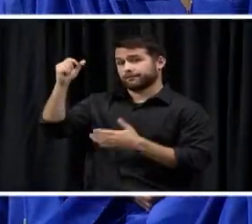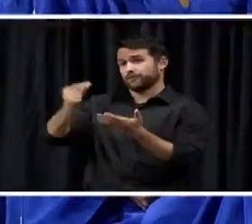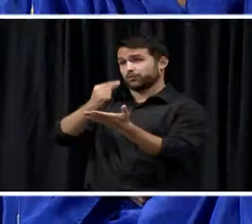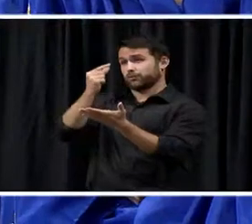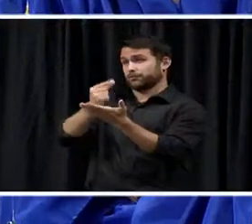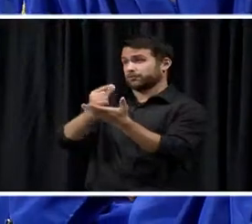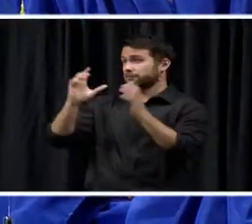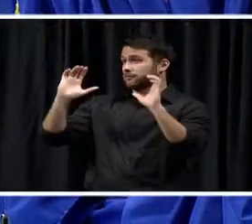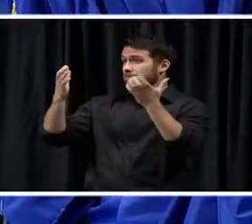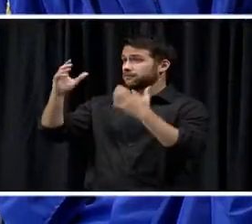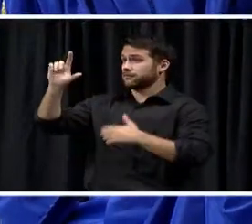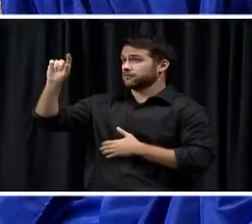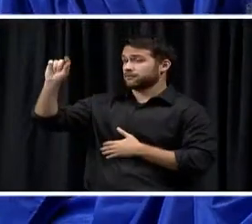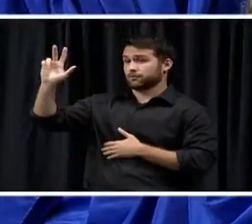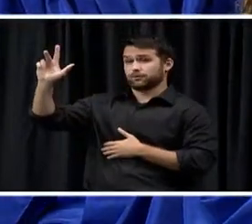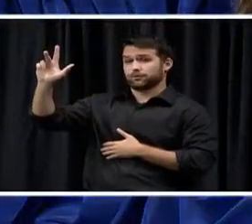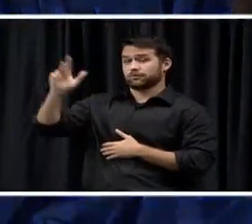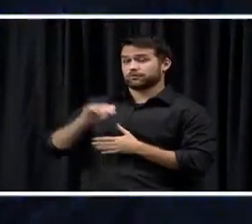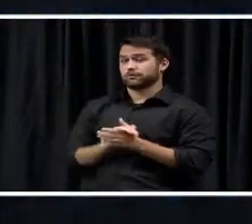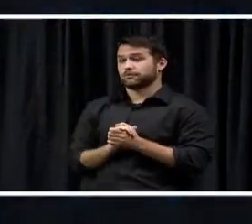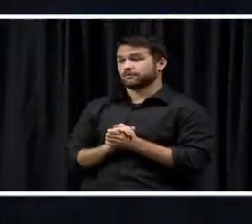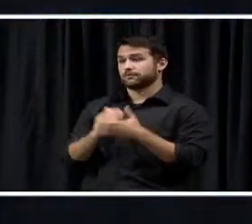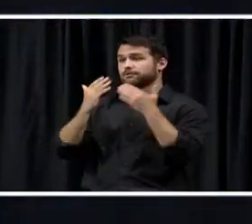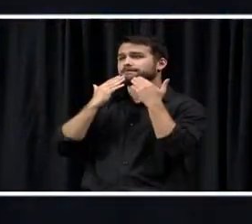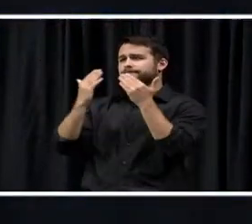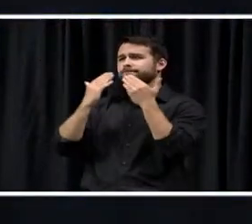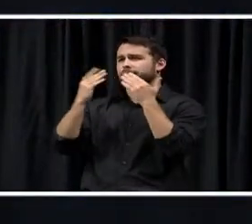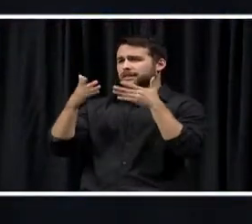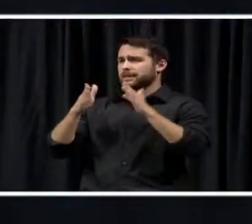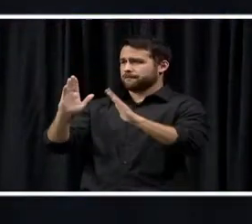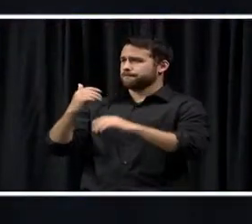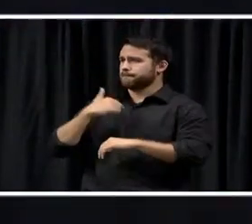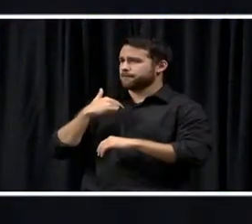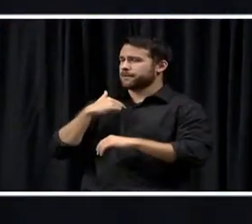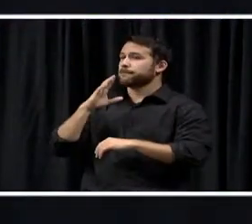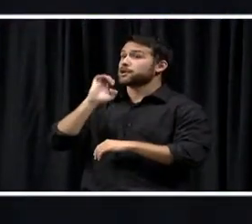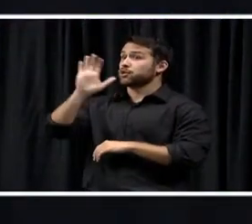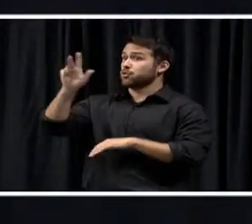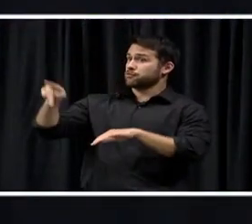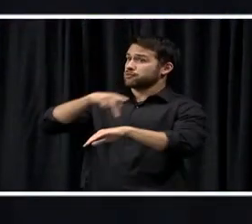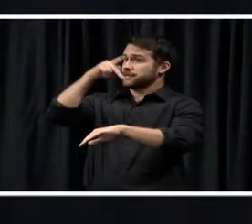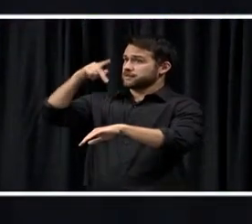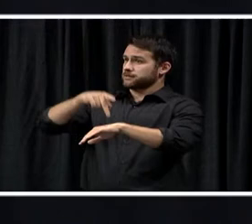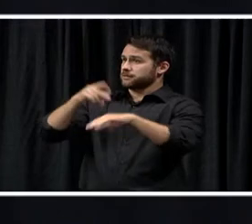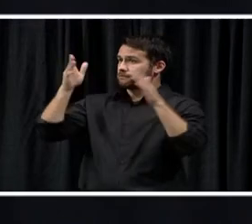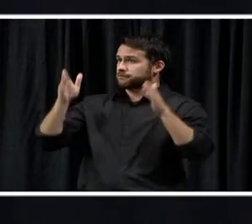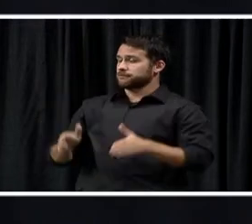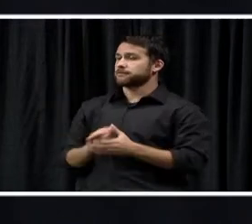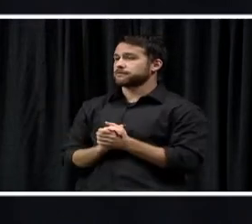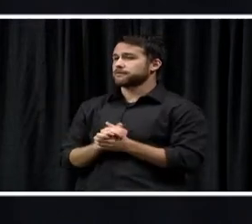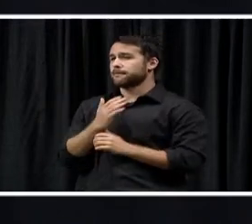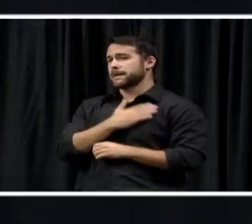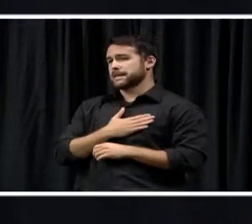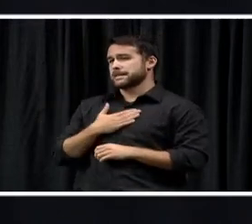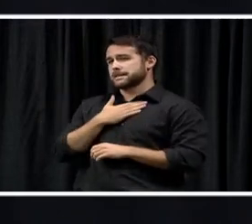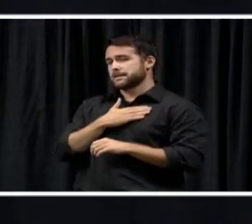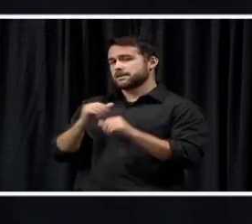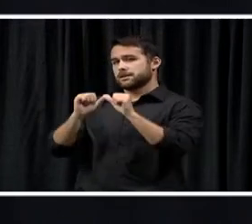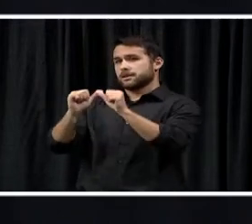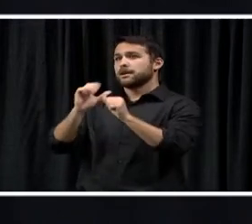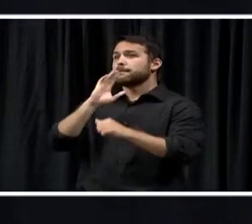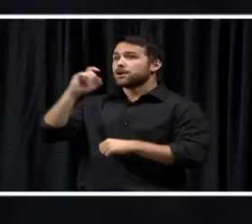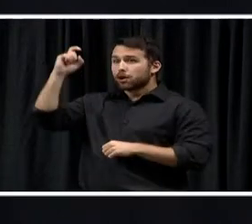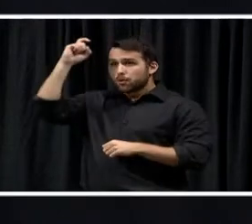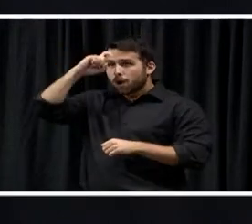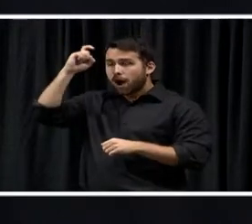graduating class of 2023, thank you for allowing me to be your principal. Please continue to be wise,